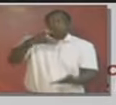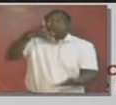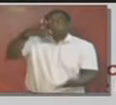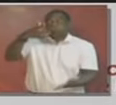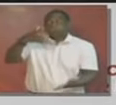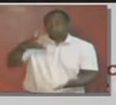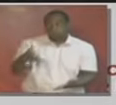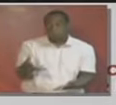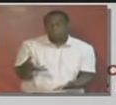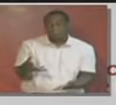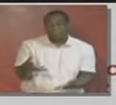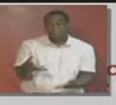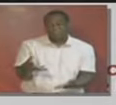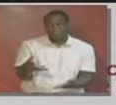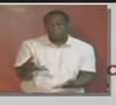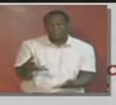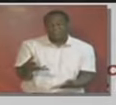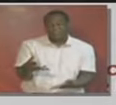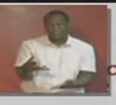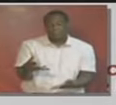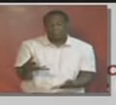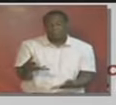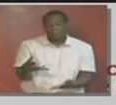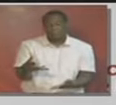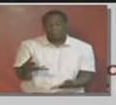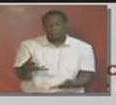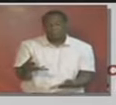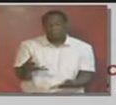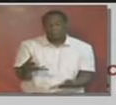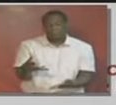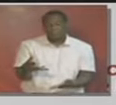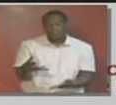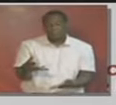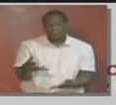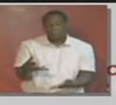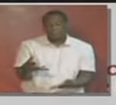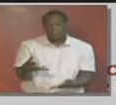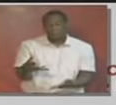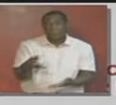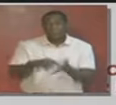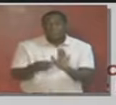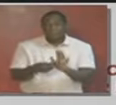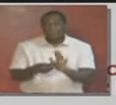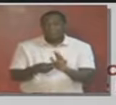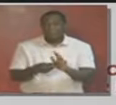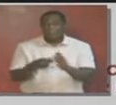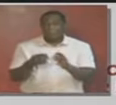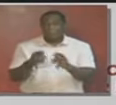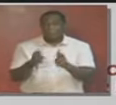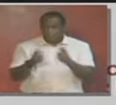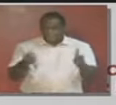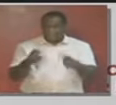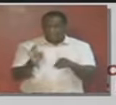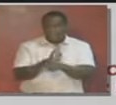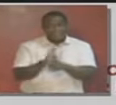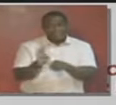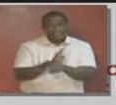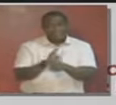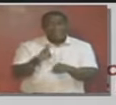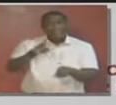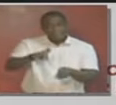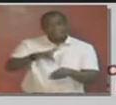is generally done on a commercial basis, meaning that you have to be able to make